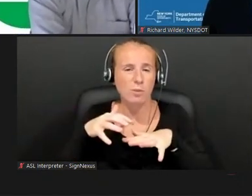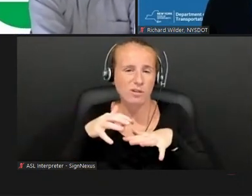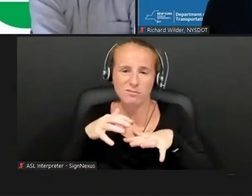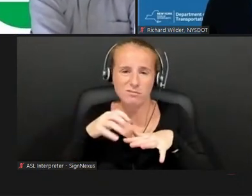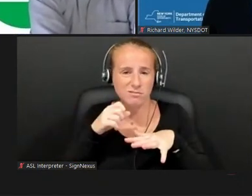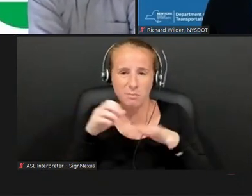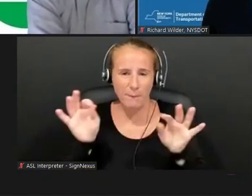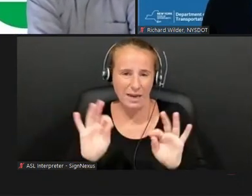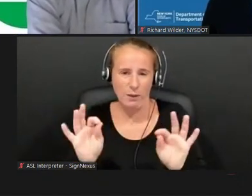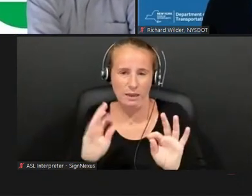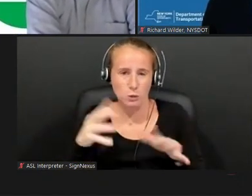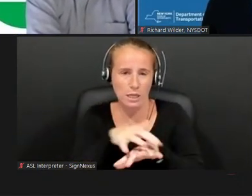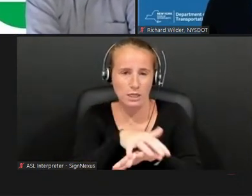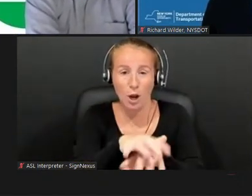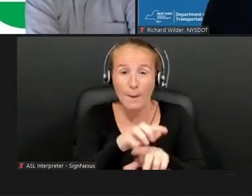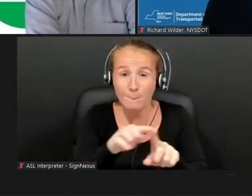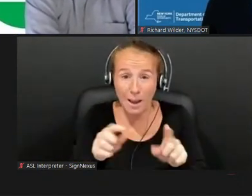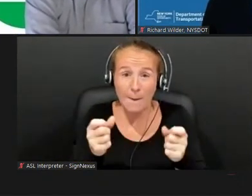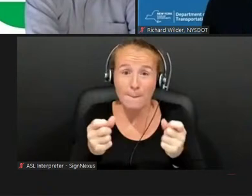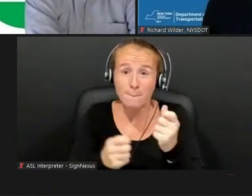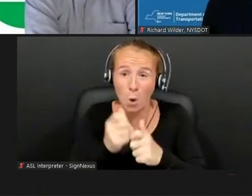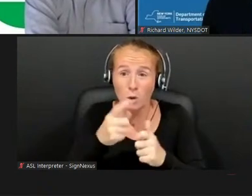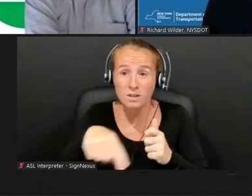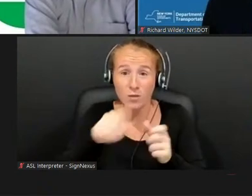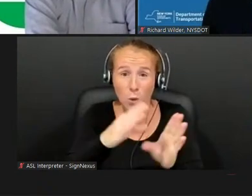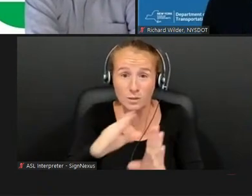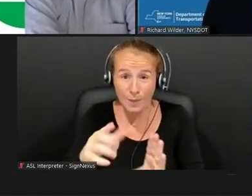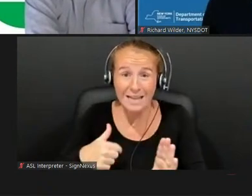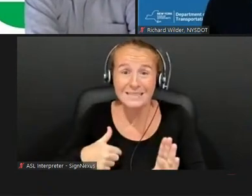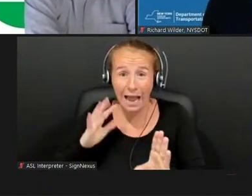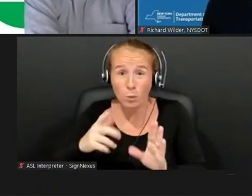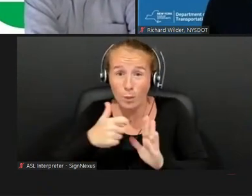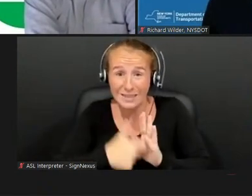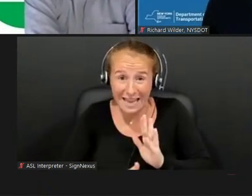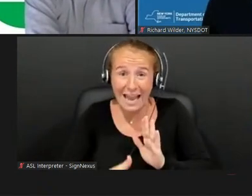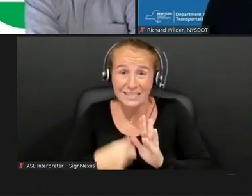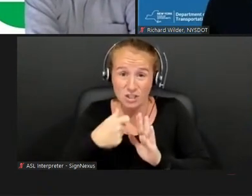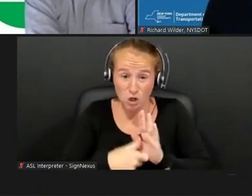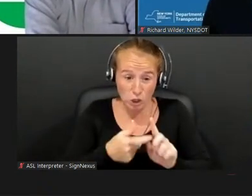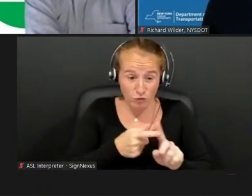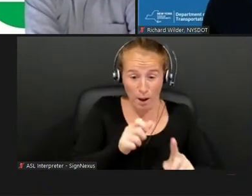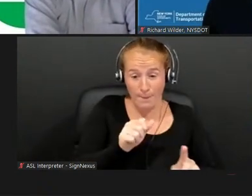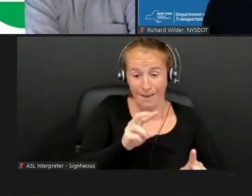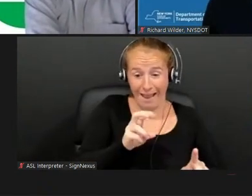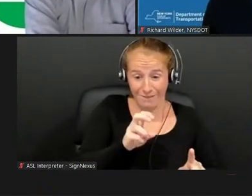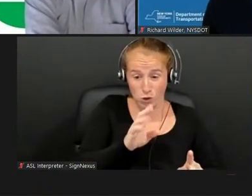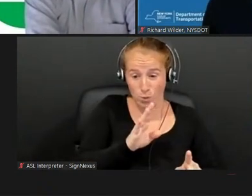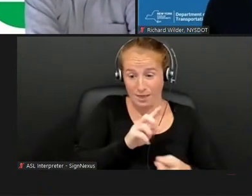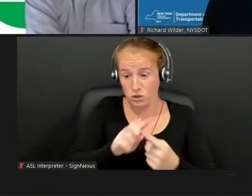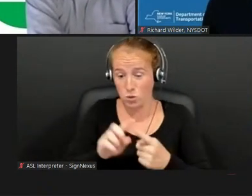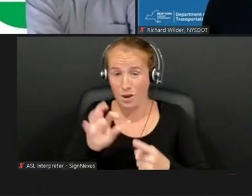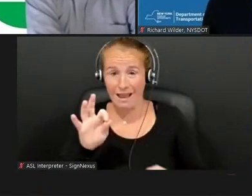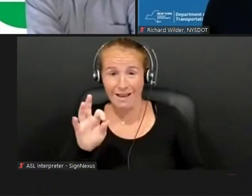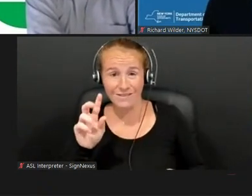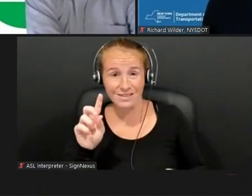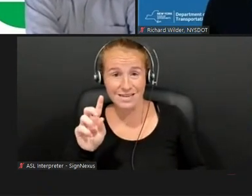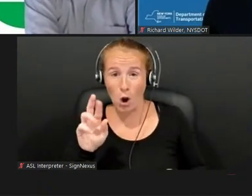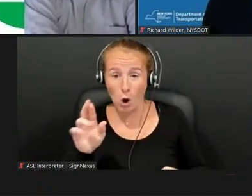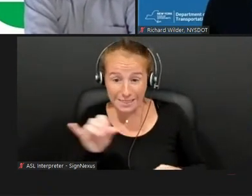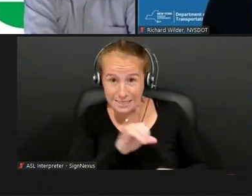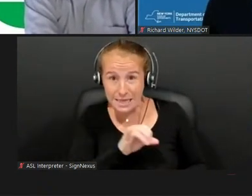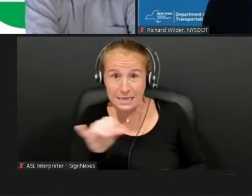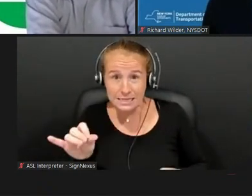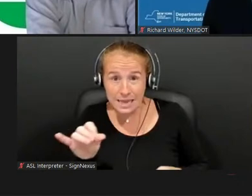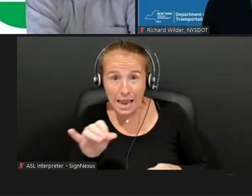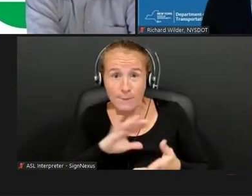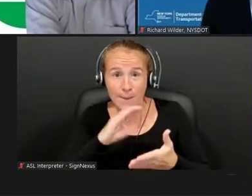in a lot of your plants I am going to be taxed and I'm going to be charged from going from Avenue B to the FDR the same exact amount that